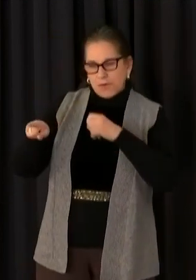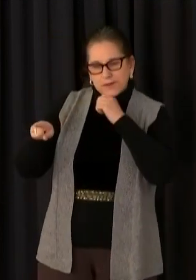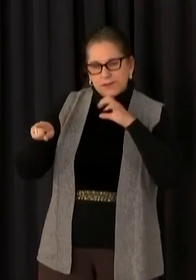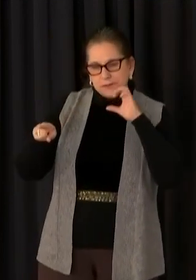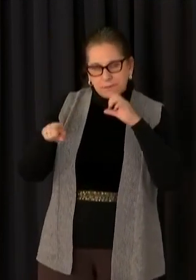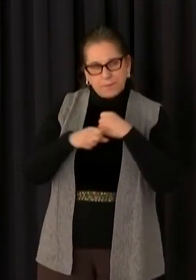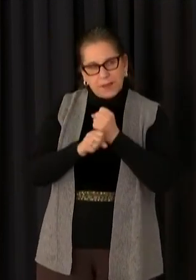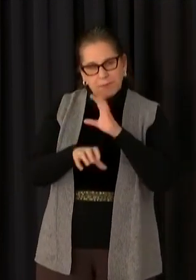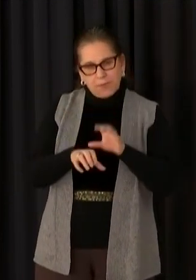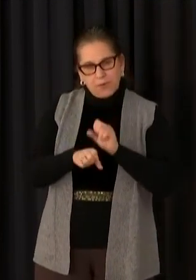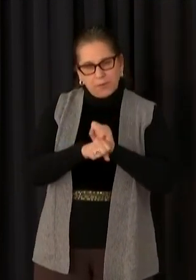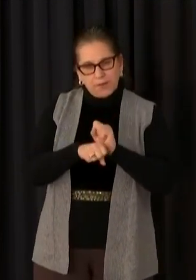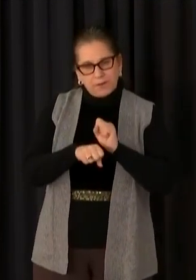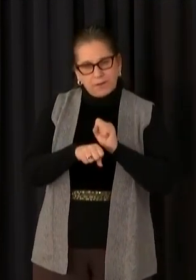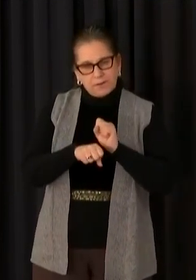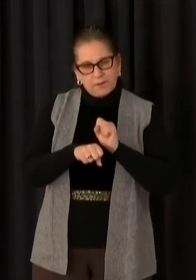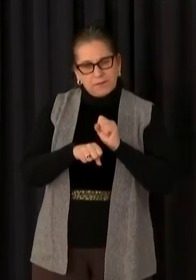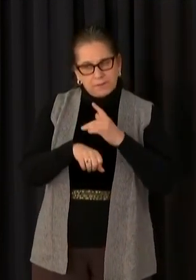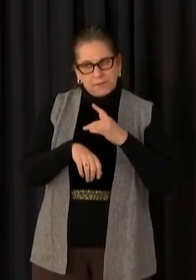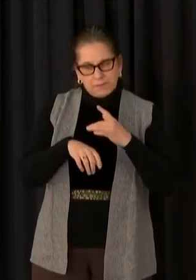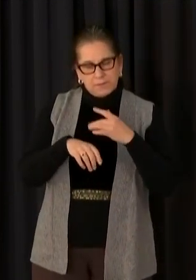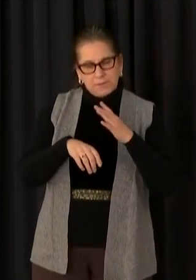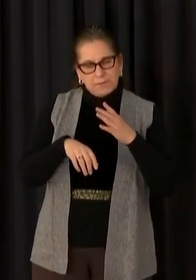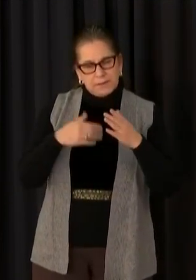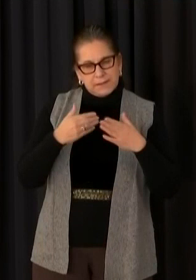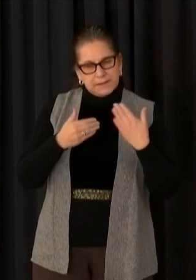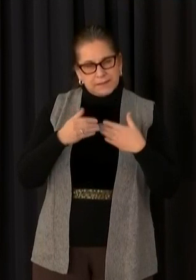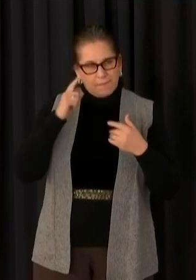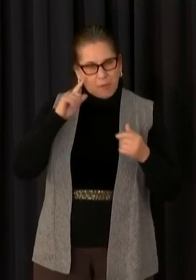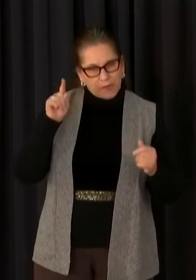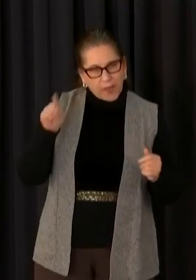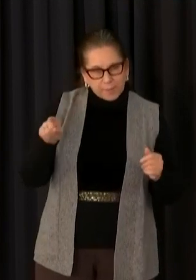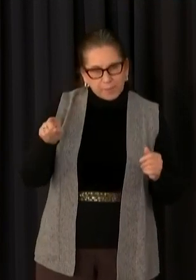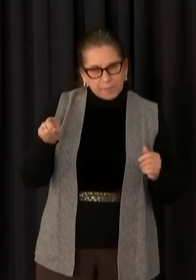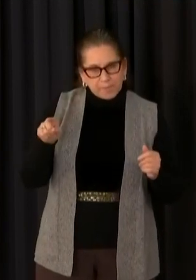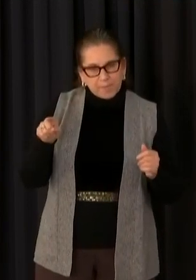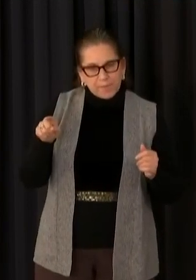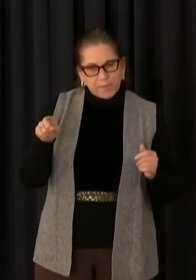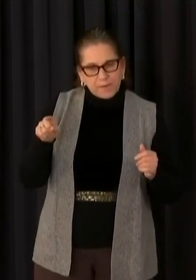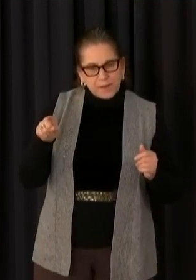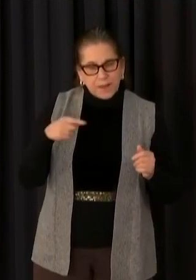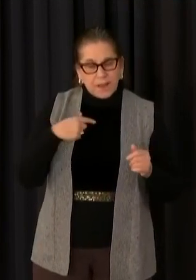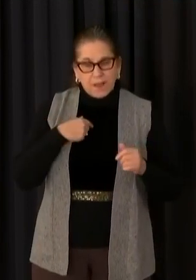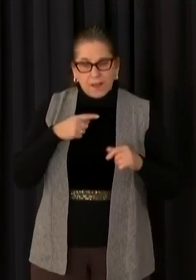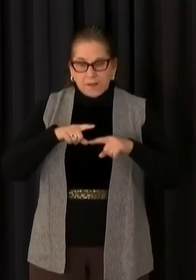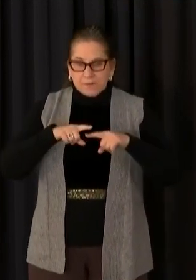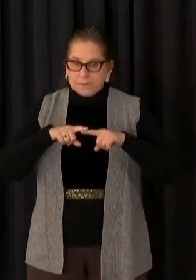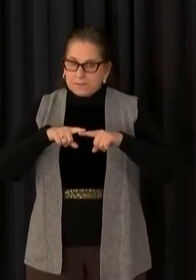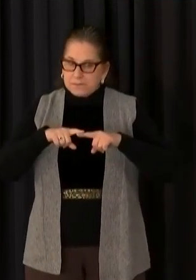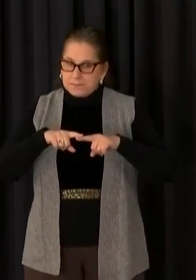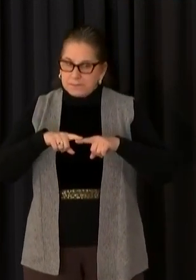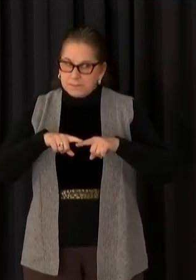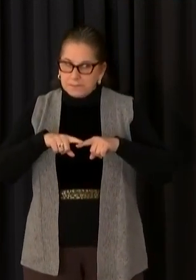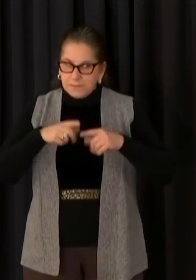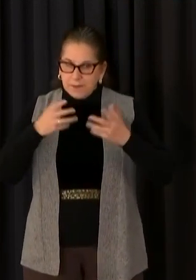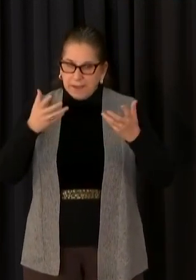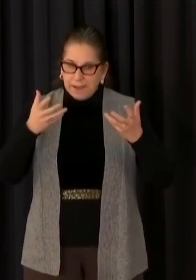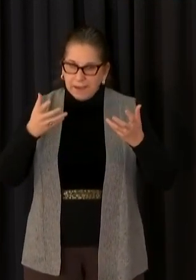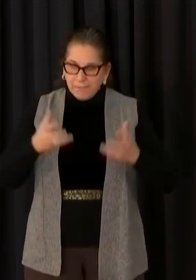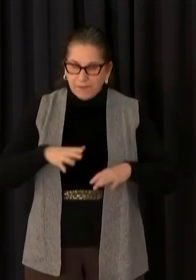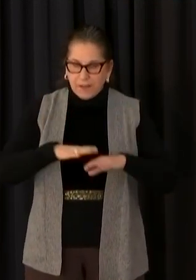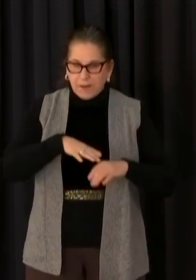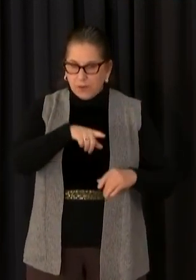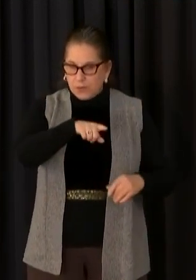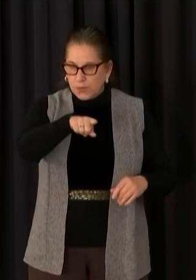timely when the next appointments are available. We also will be, again, relying very heavily on all of you because many